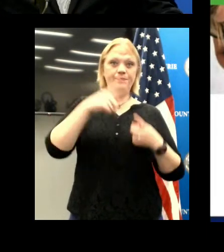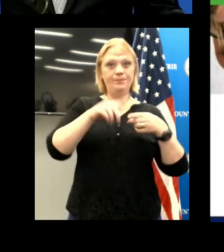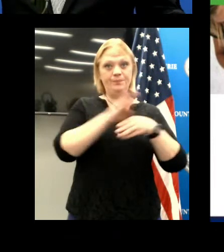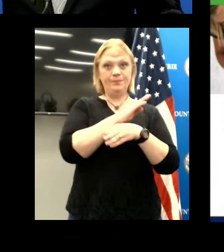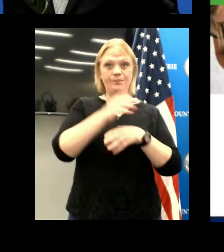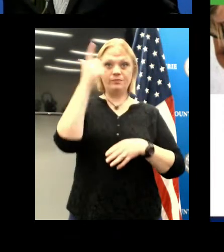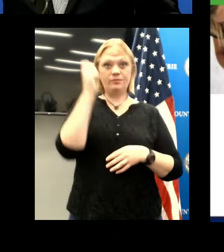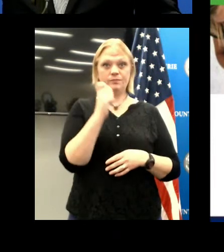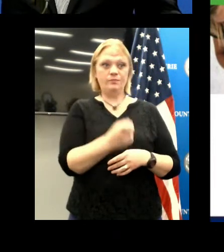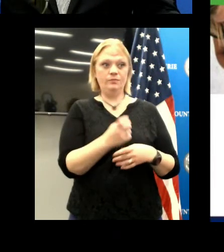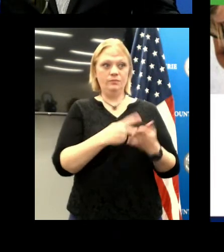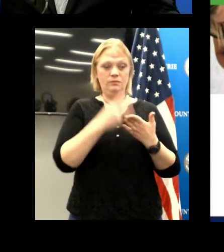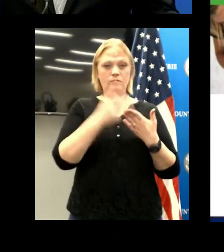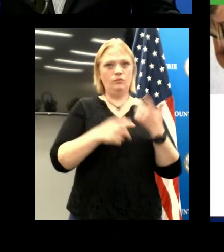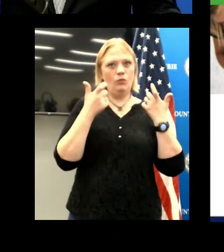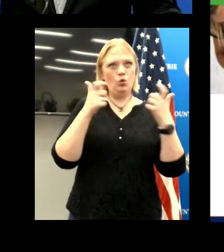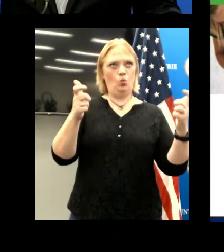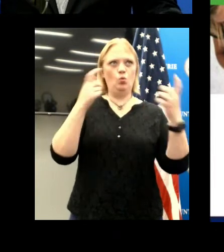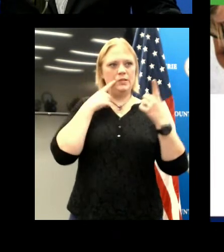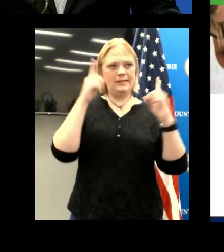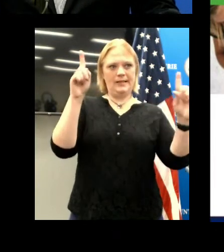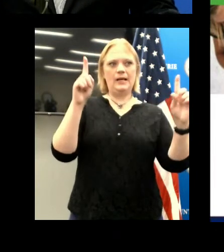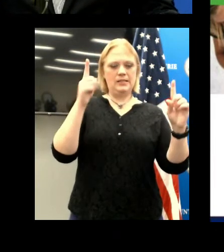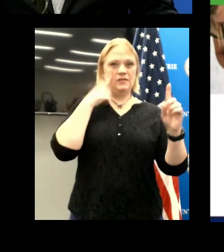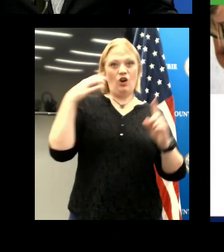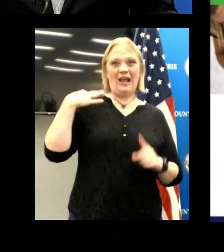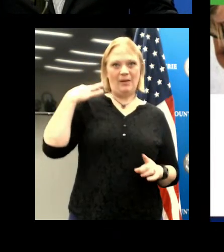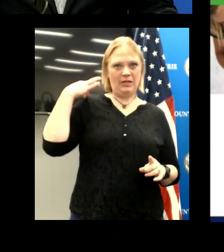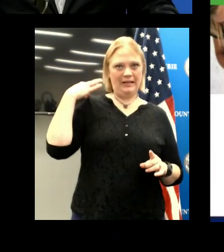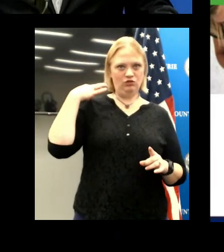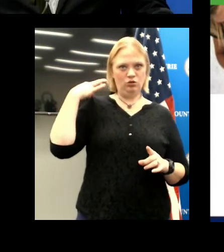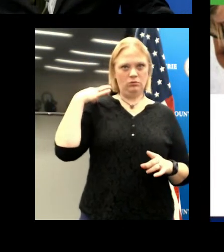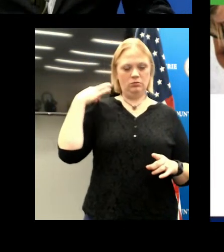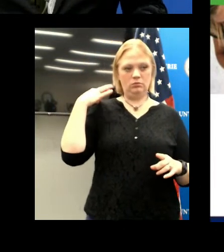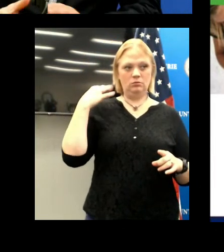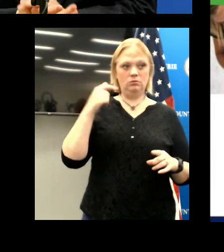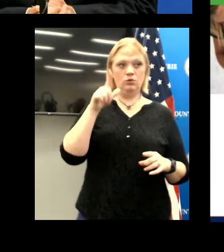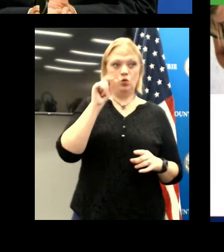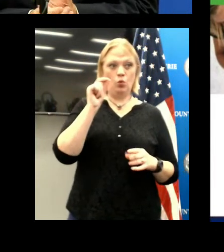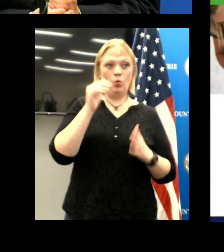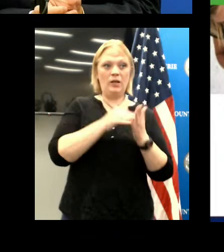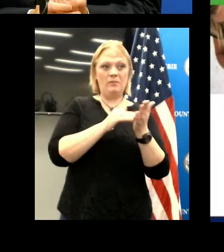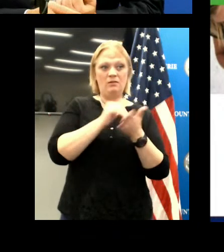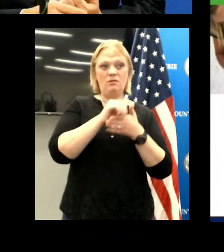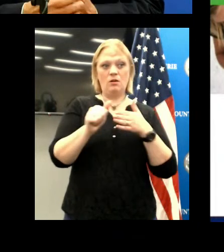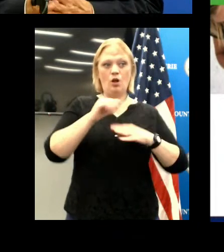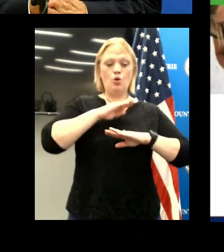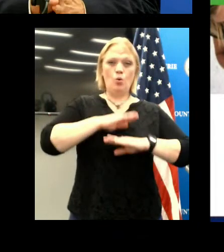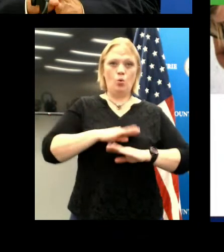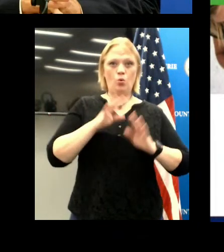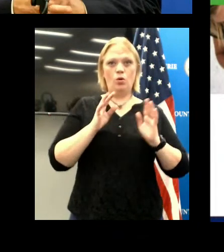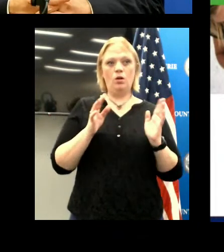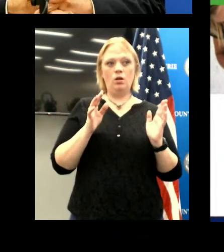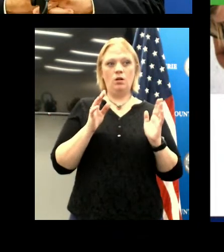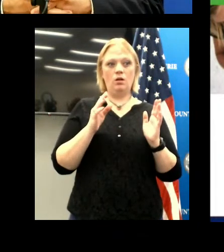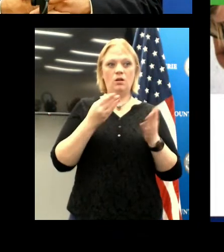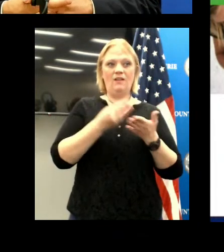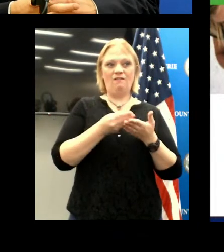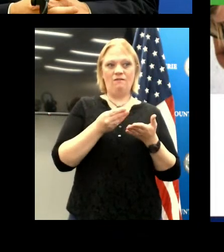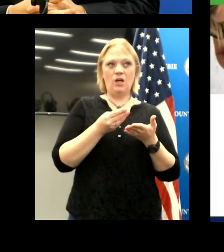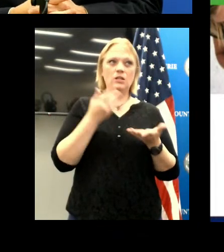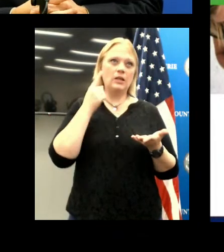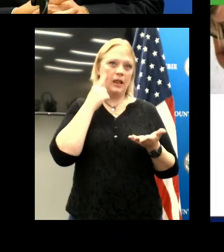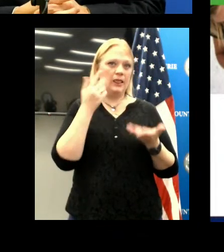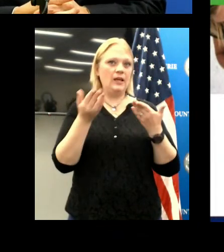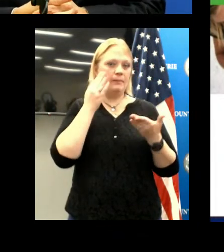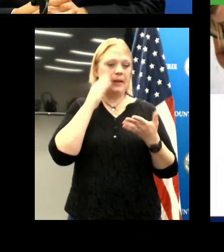program has been so far a huge success with regards to applications. We have a $20 million relief fund. We will probably be adding a few more